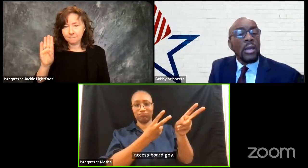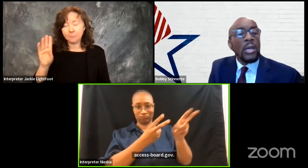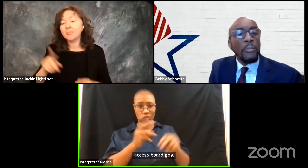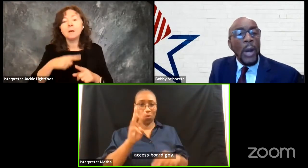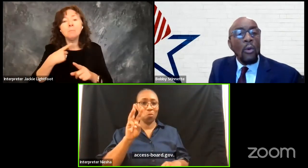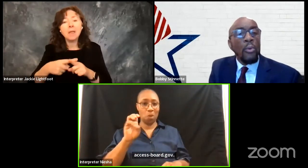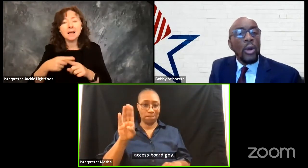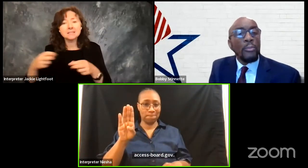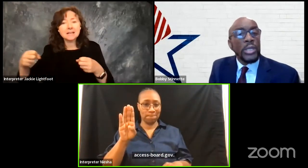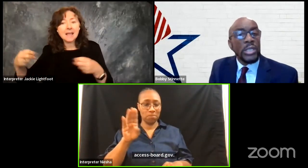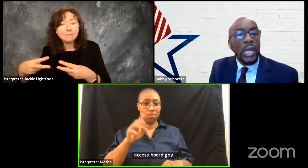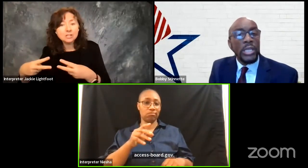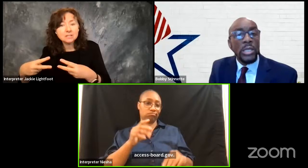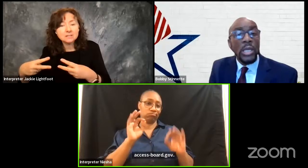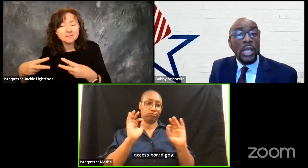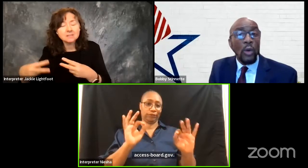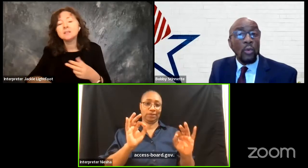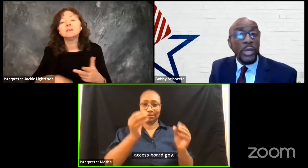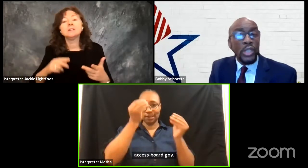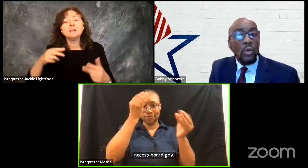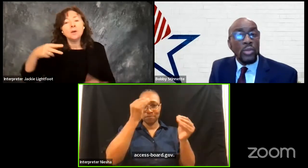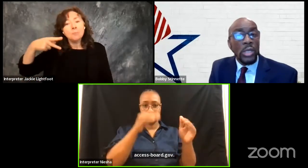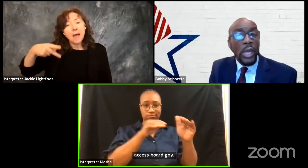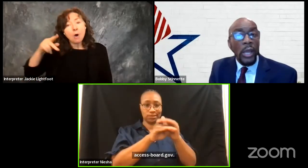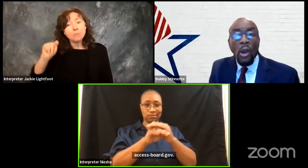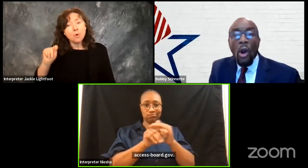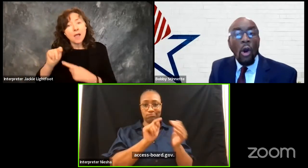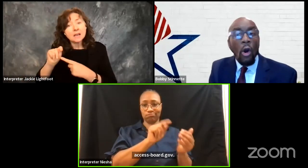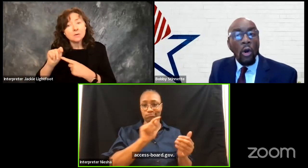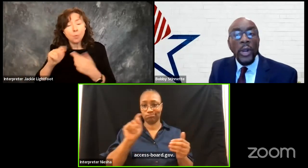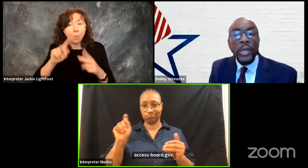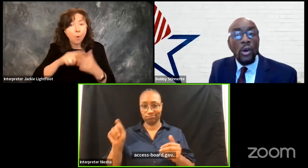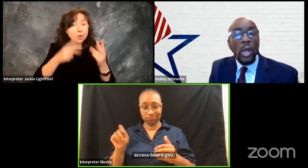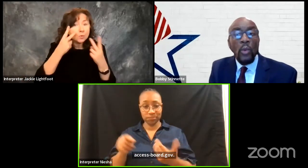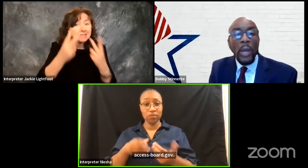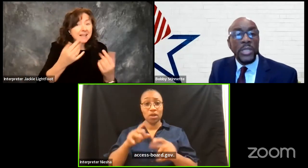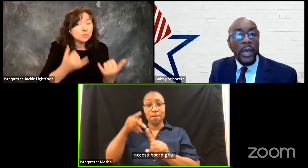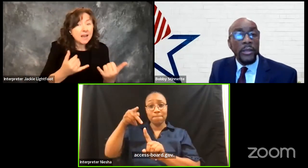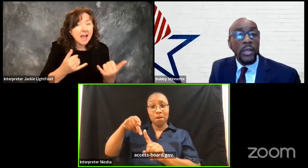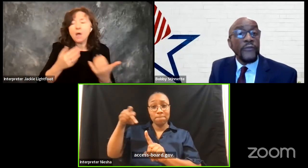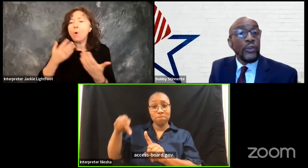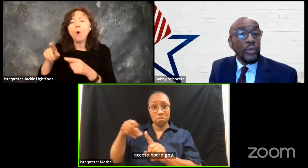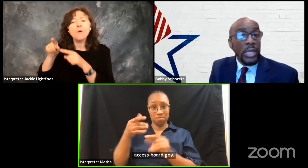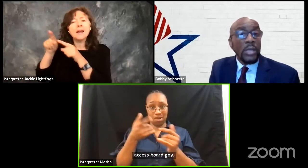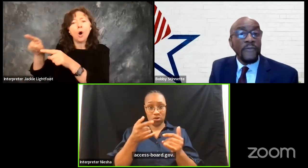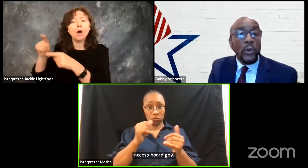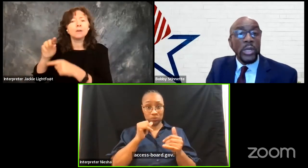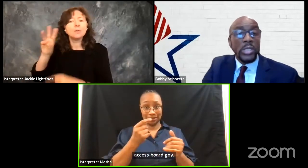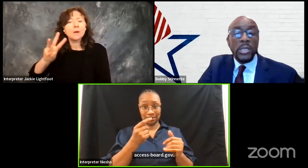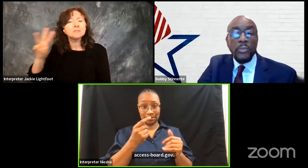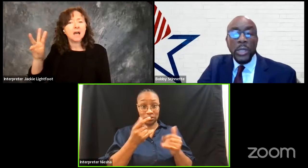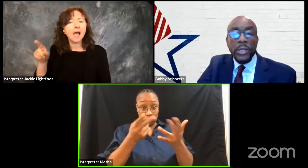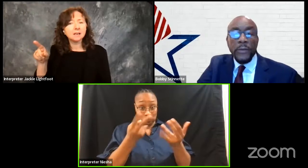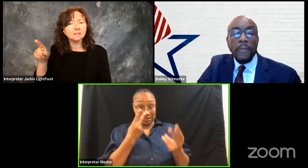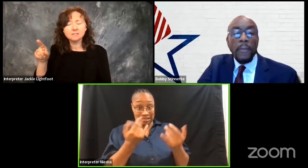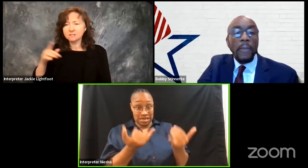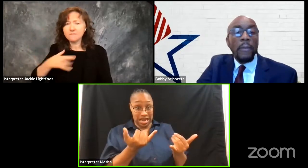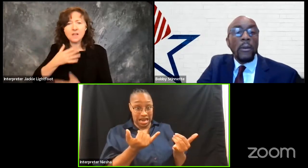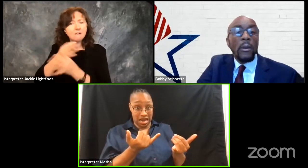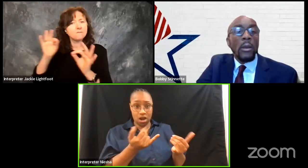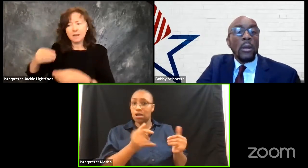provided, and the PowerPoint presentations that will be shown today are already on our website if you need them for